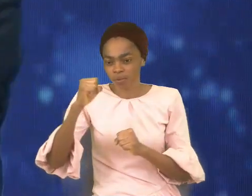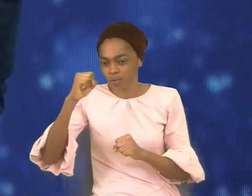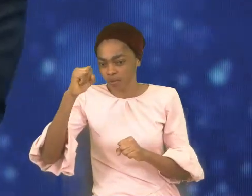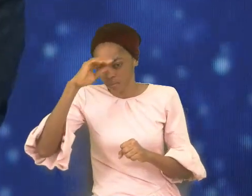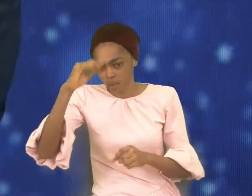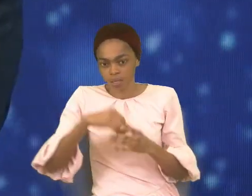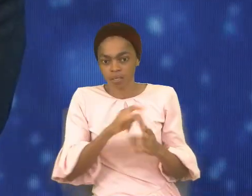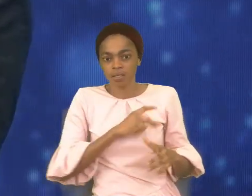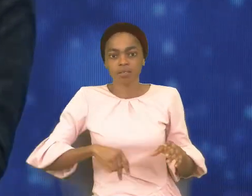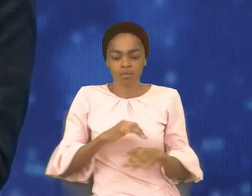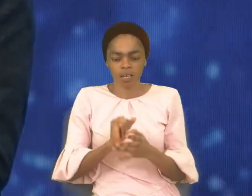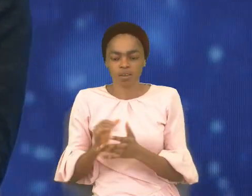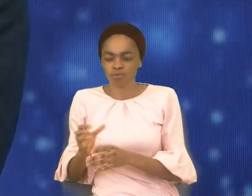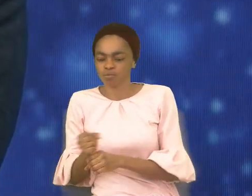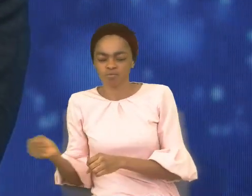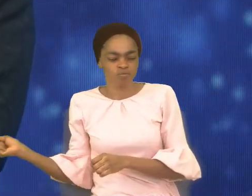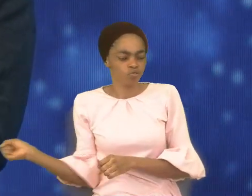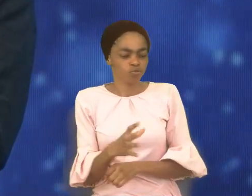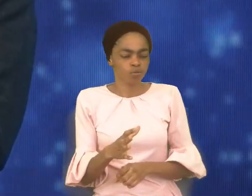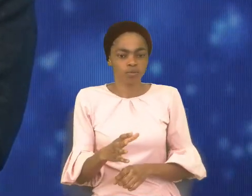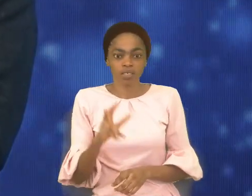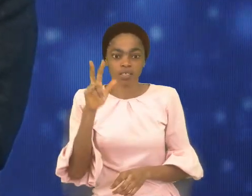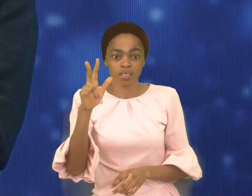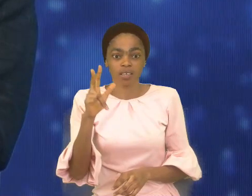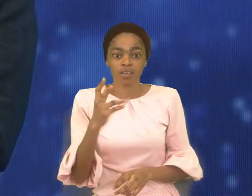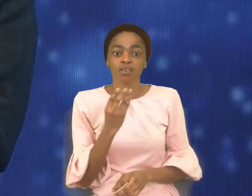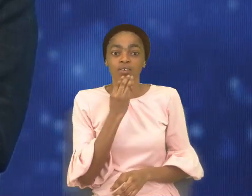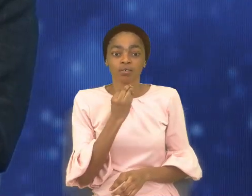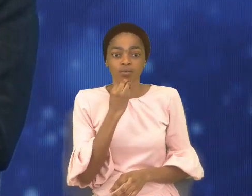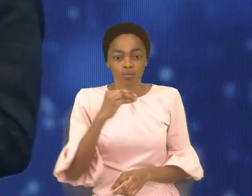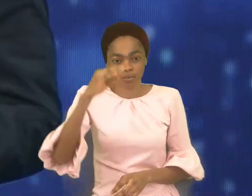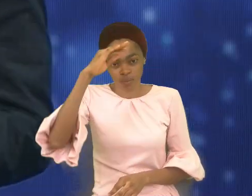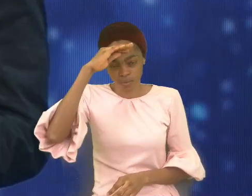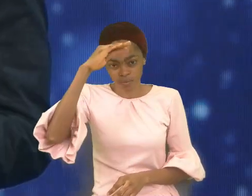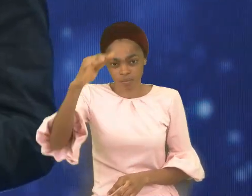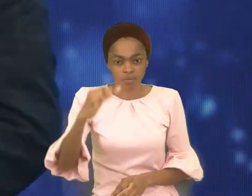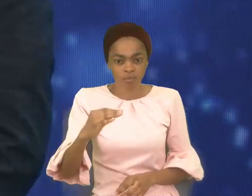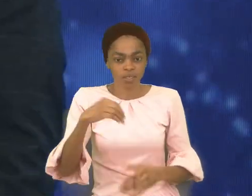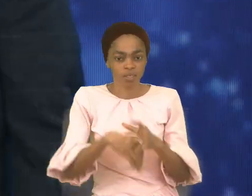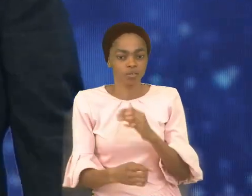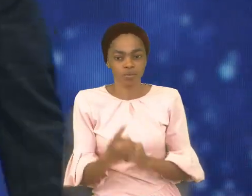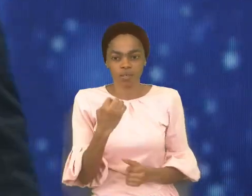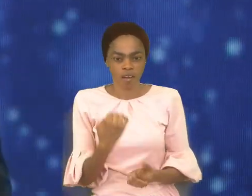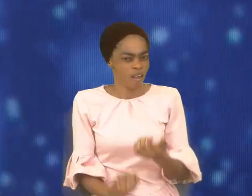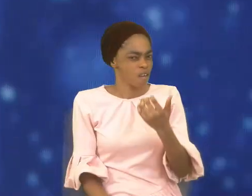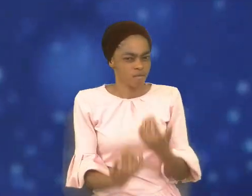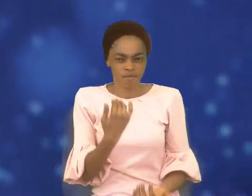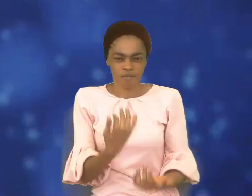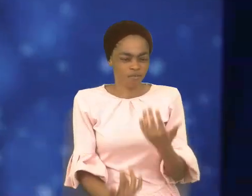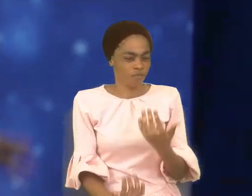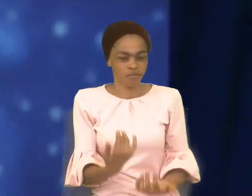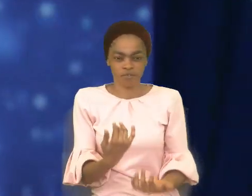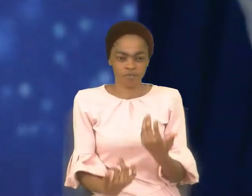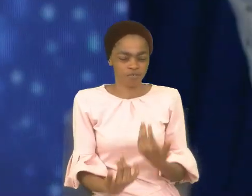Abednego into the burning fiery furnace. And they did. The flame of the